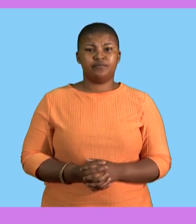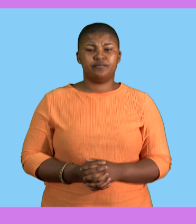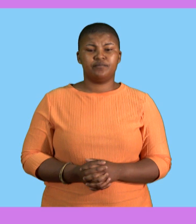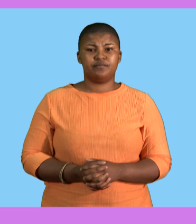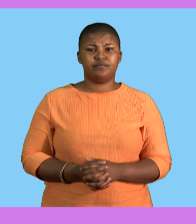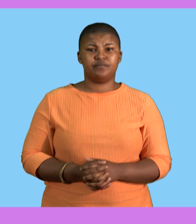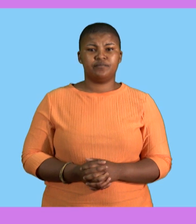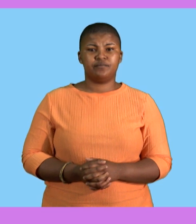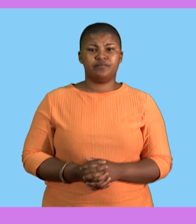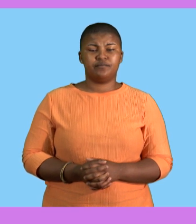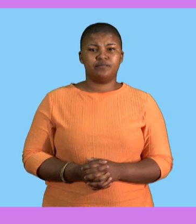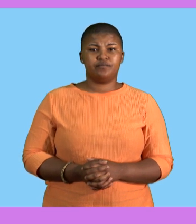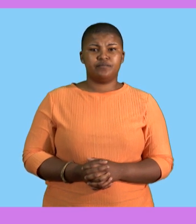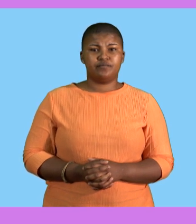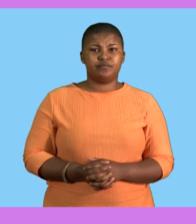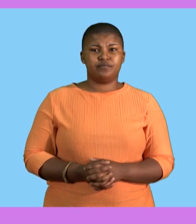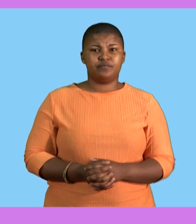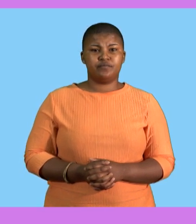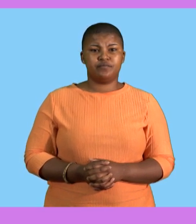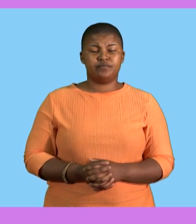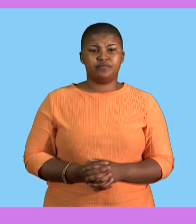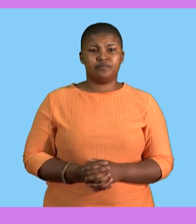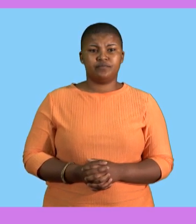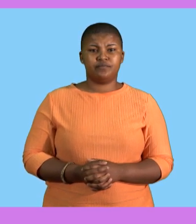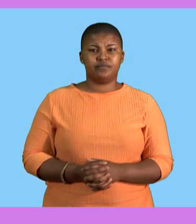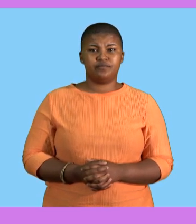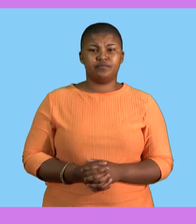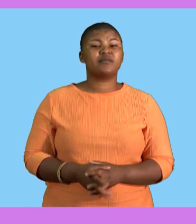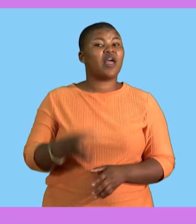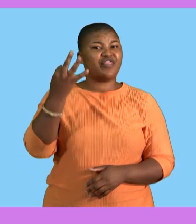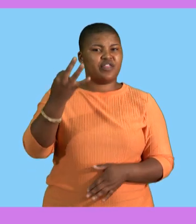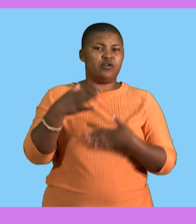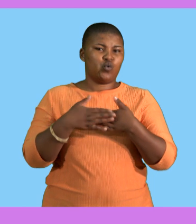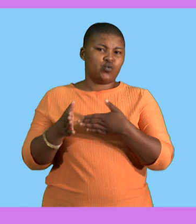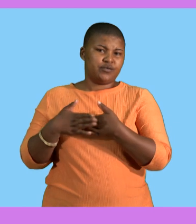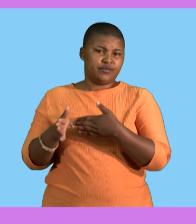and a door over there. So there are 3 doors.